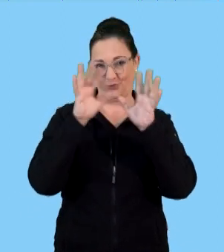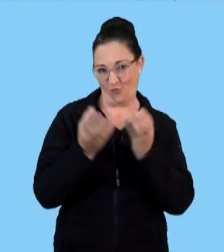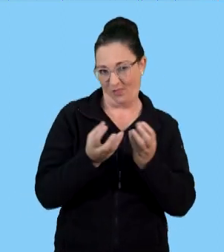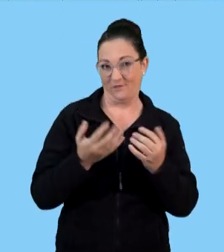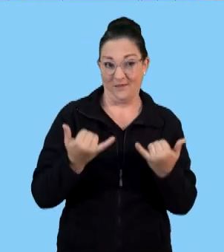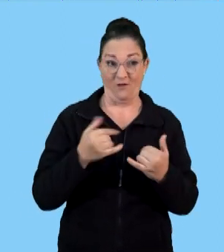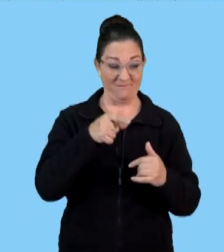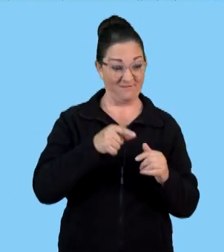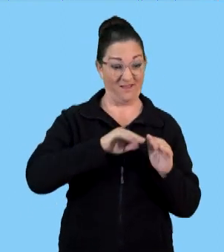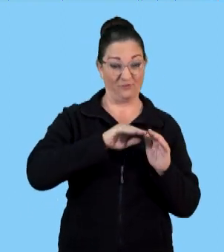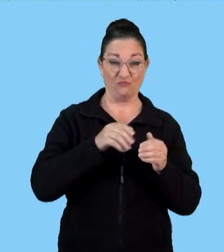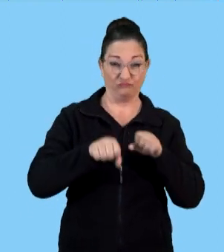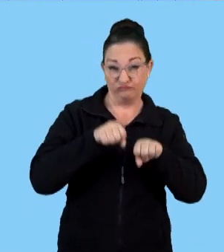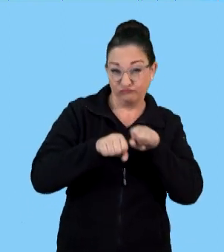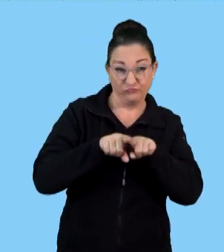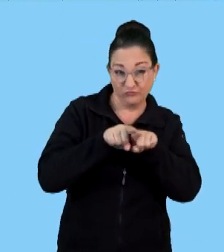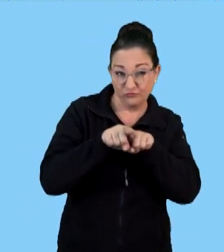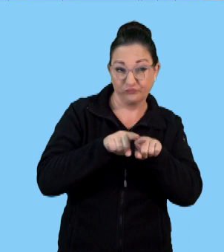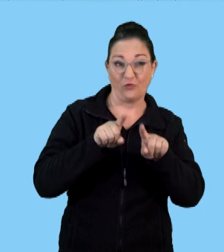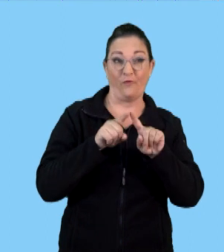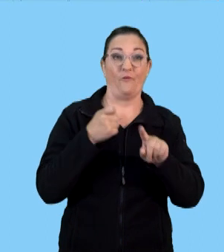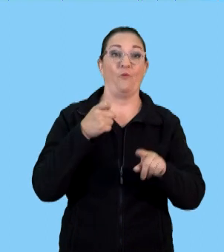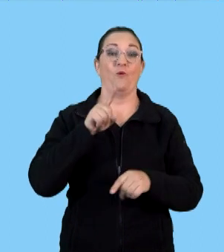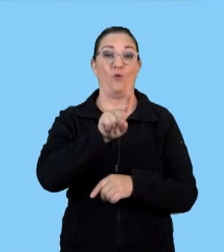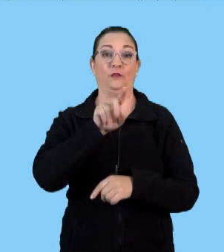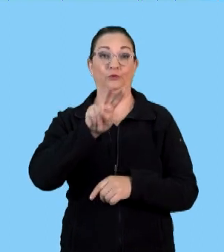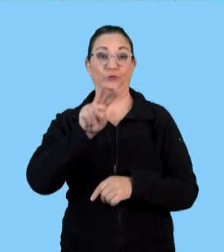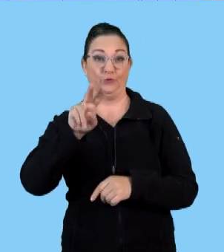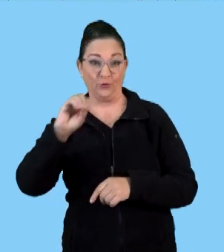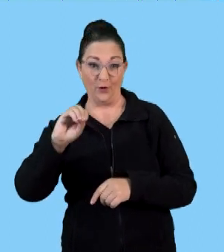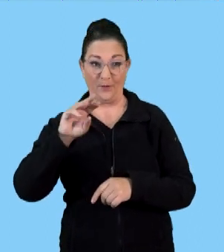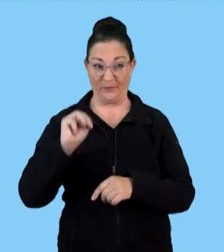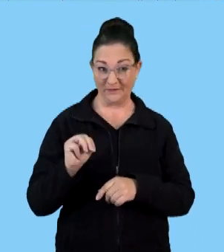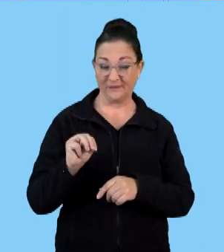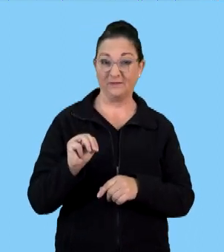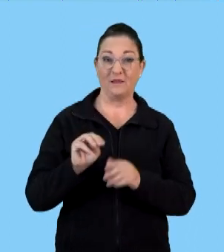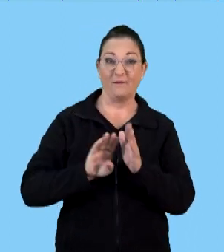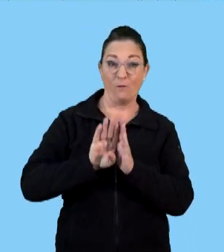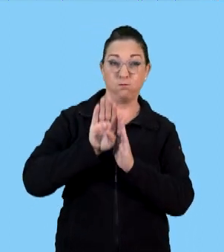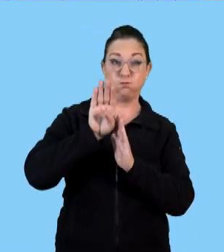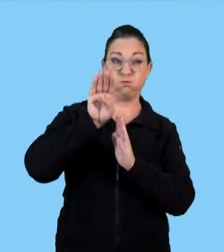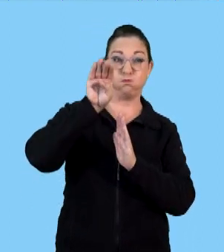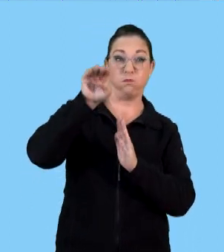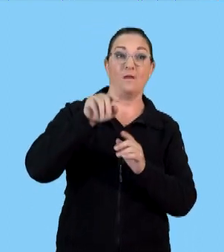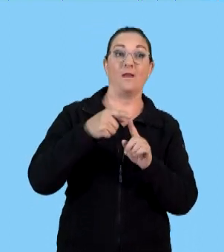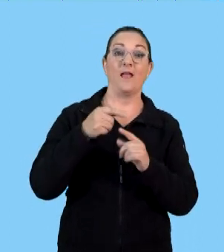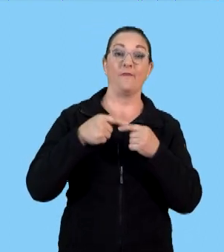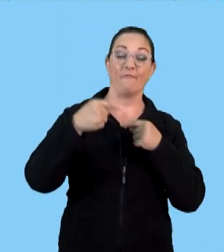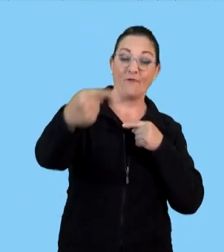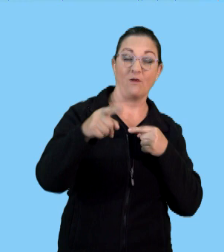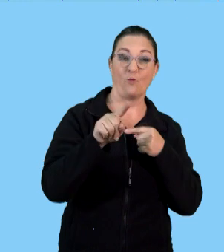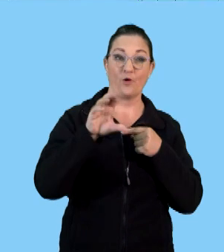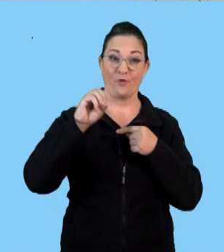With 1,220 meters elevation, making it the biggest timed race in the world. Now, I found that